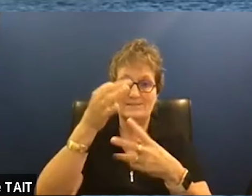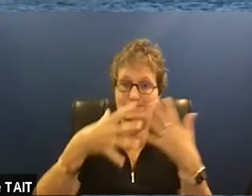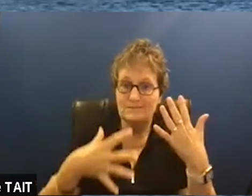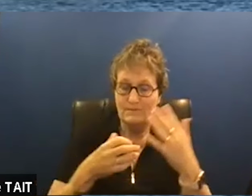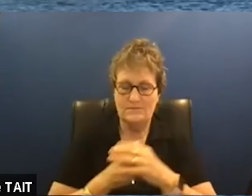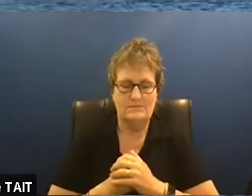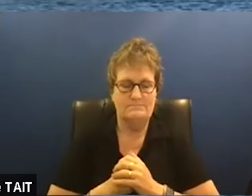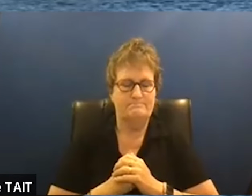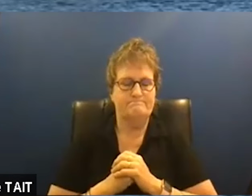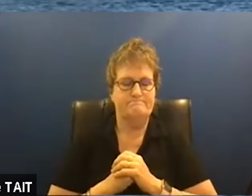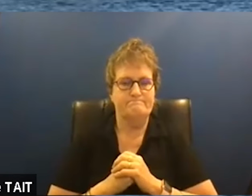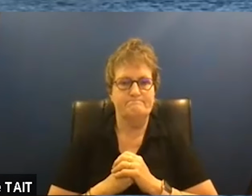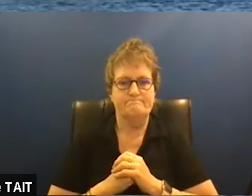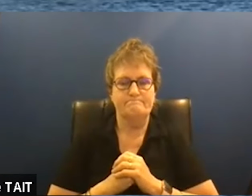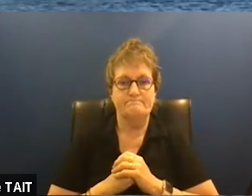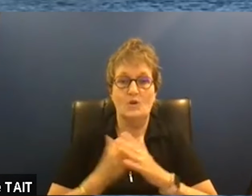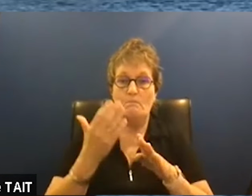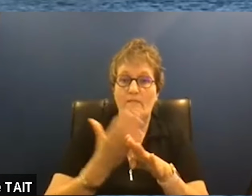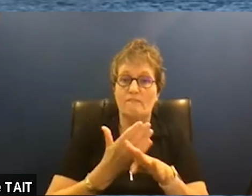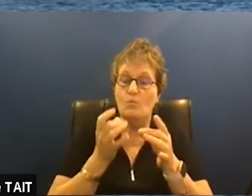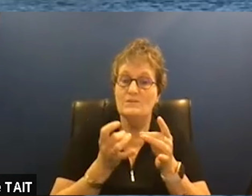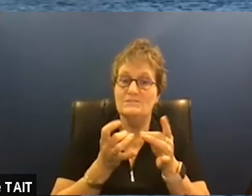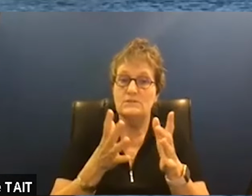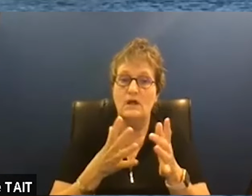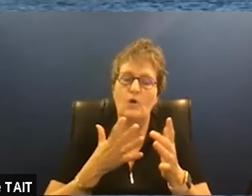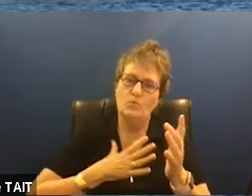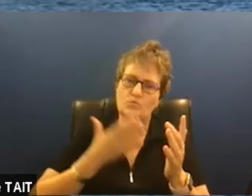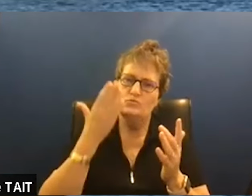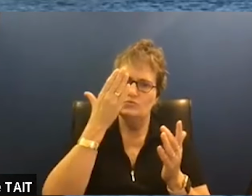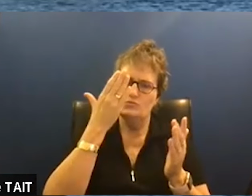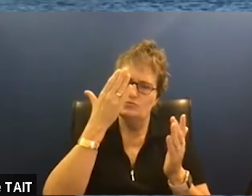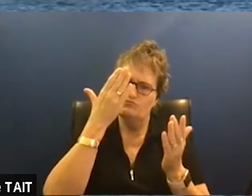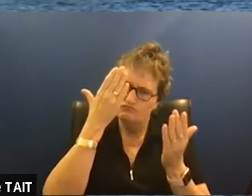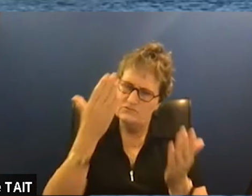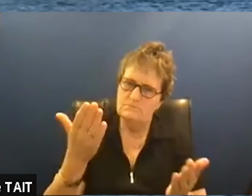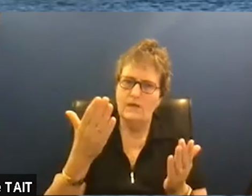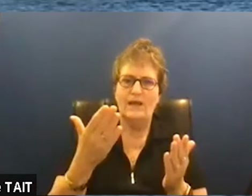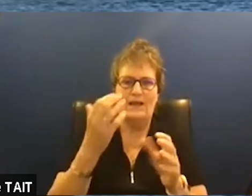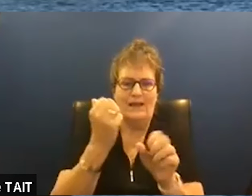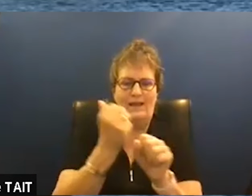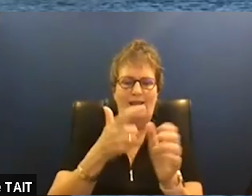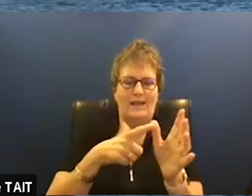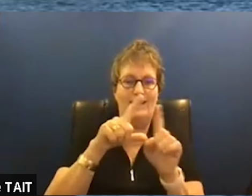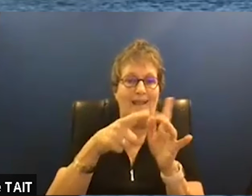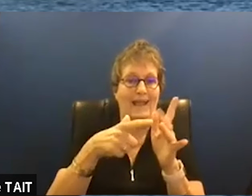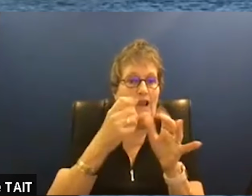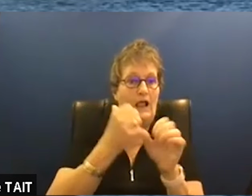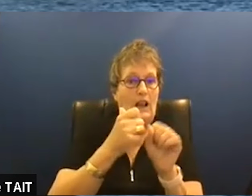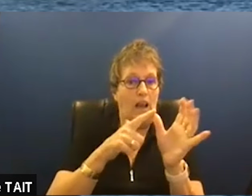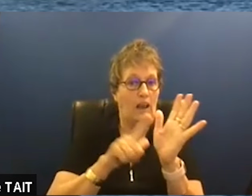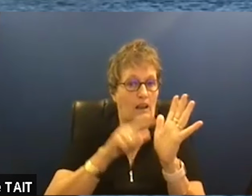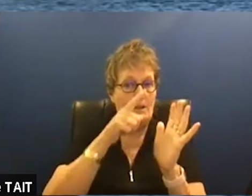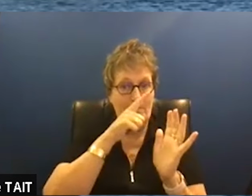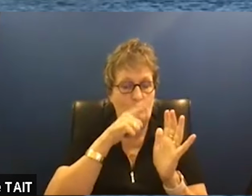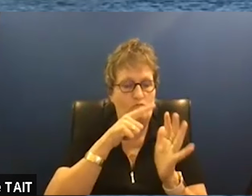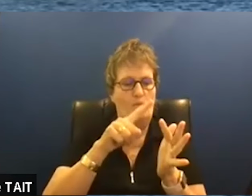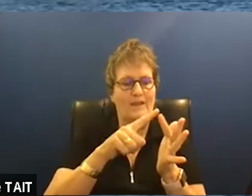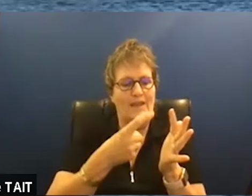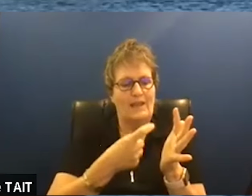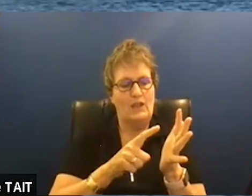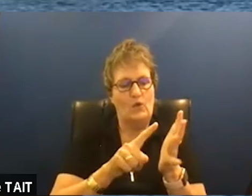Before we get started, I would like to show my respect to the Gadigal people of the Eora Nation, who are the traditional custodians